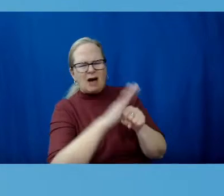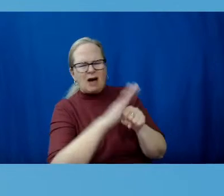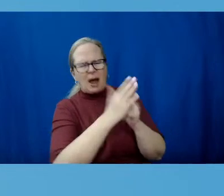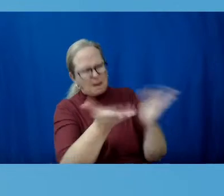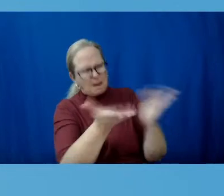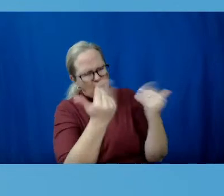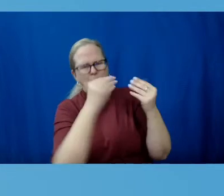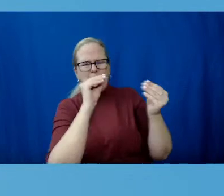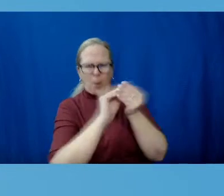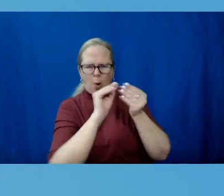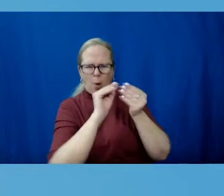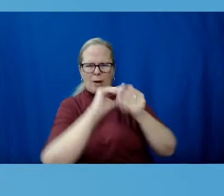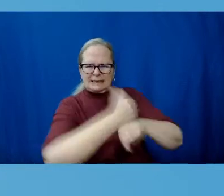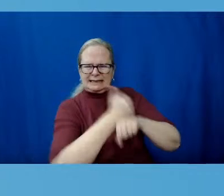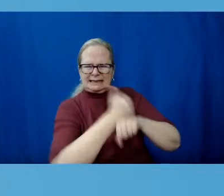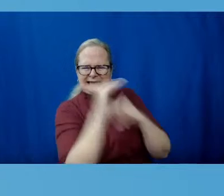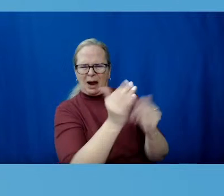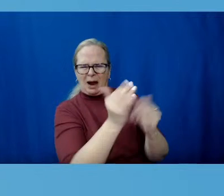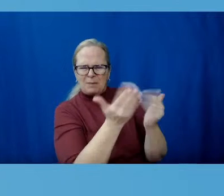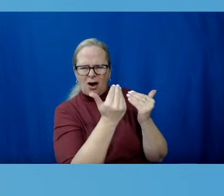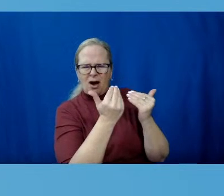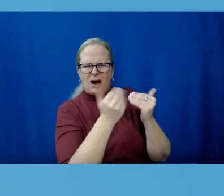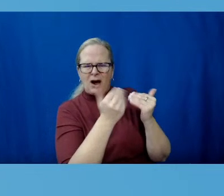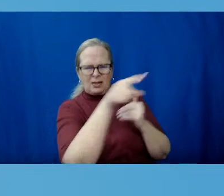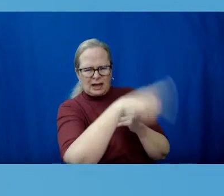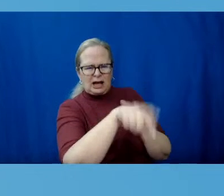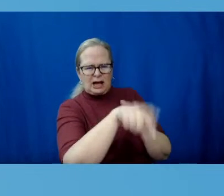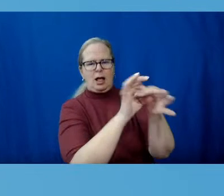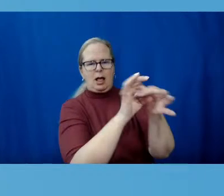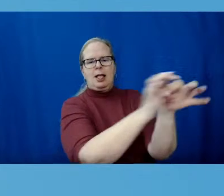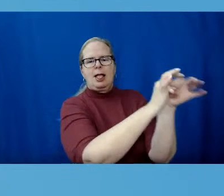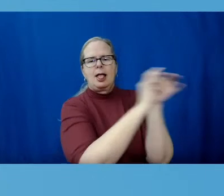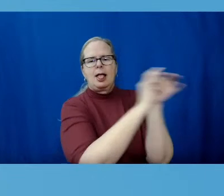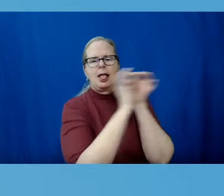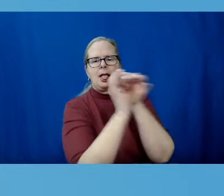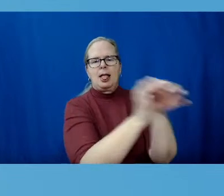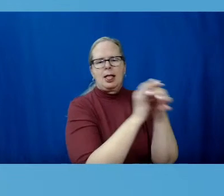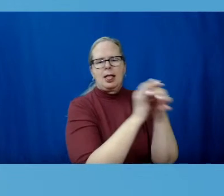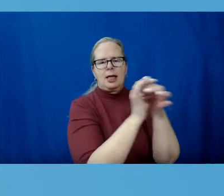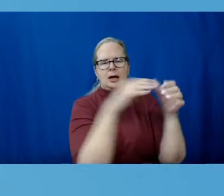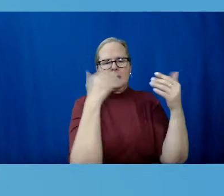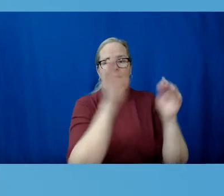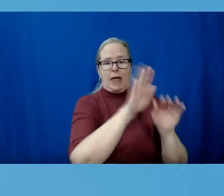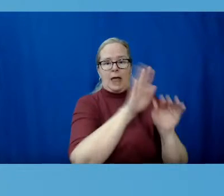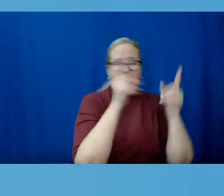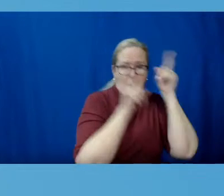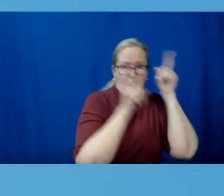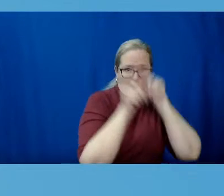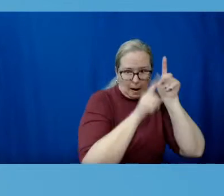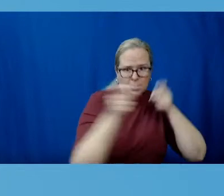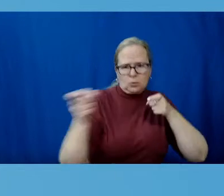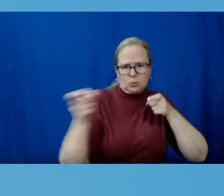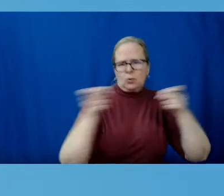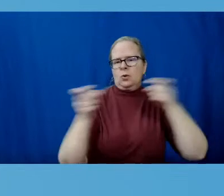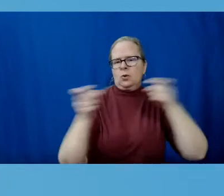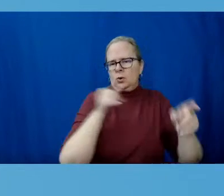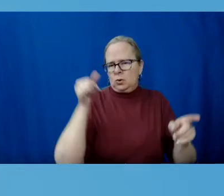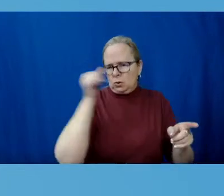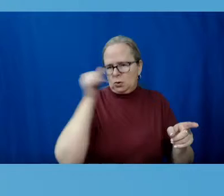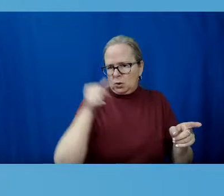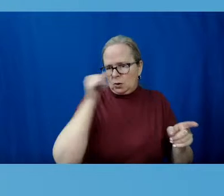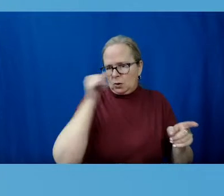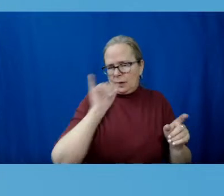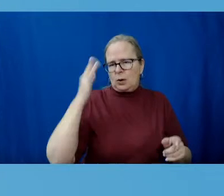major driver for Kenney. And he must believe that if he can keep the party together and he can balance the